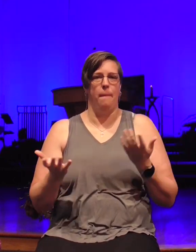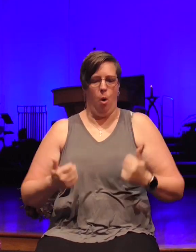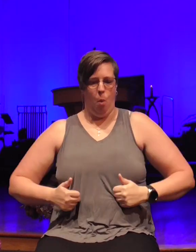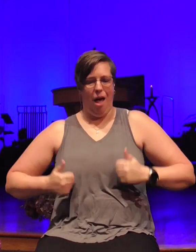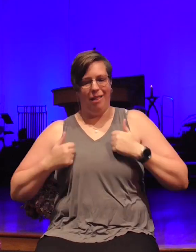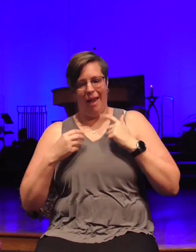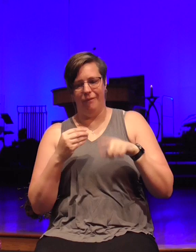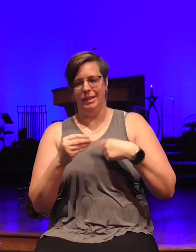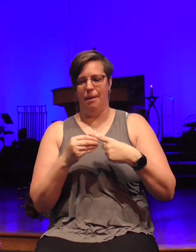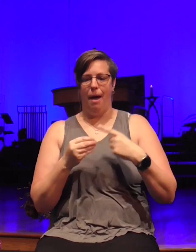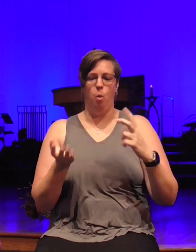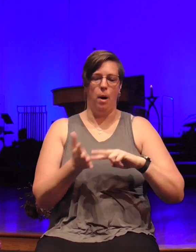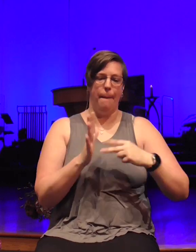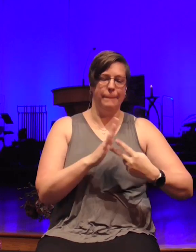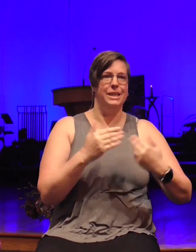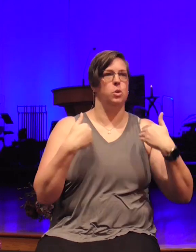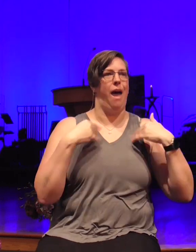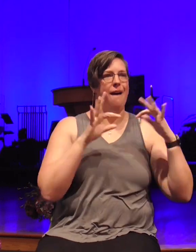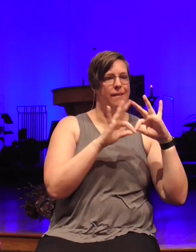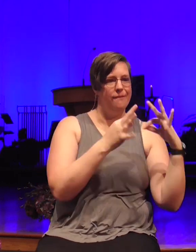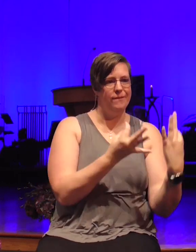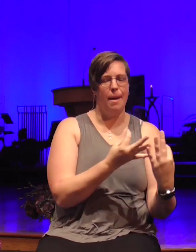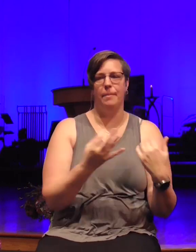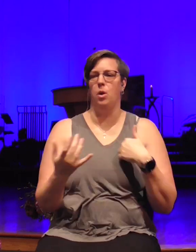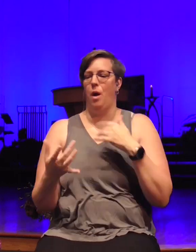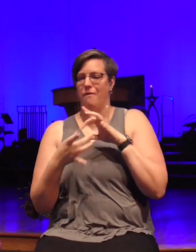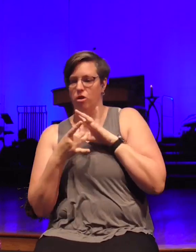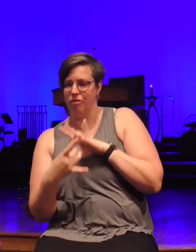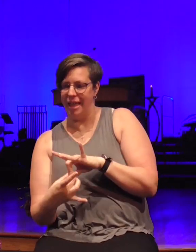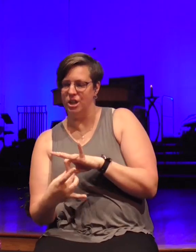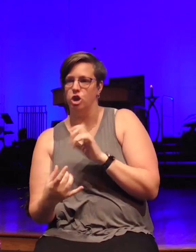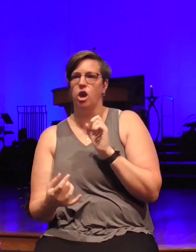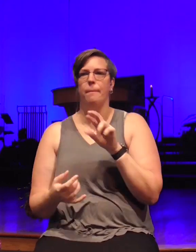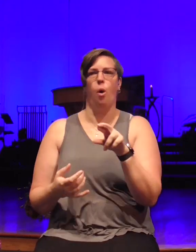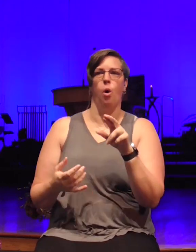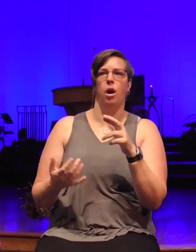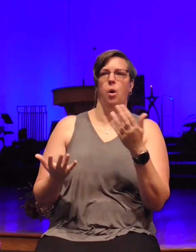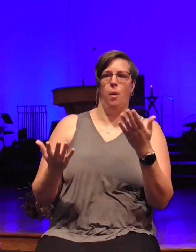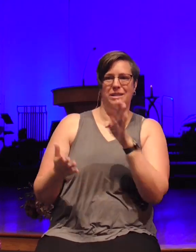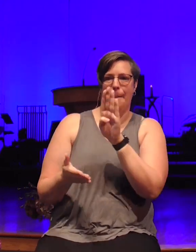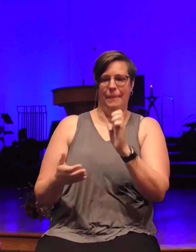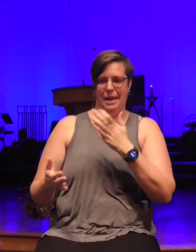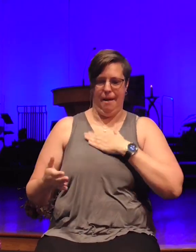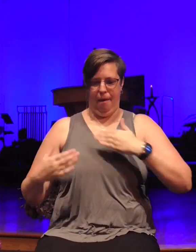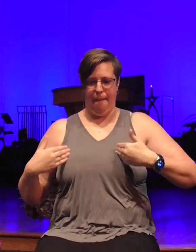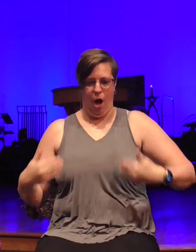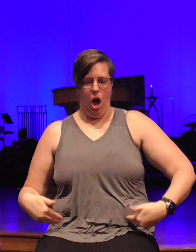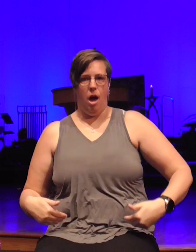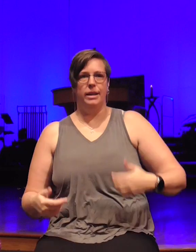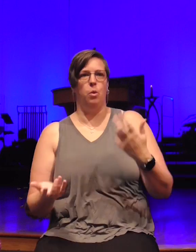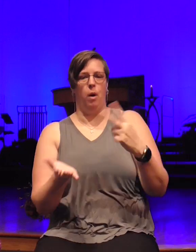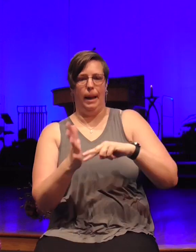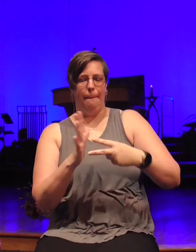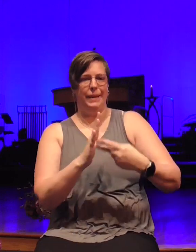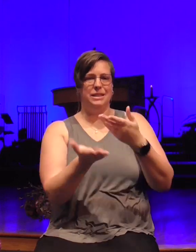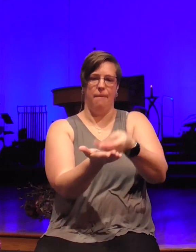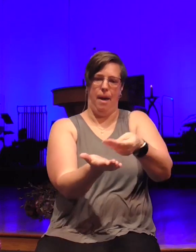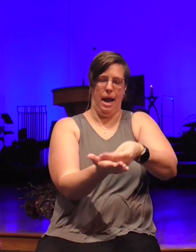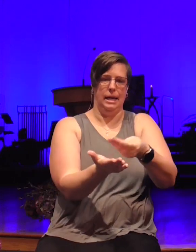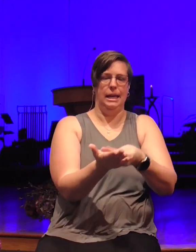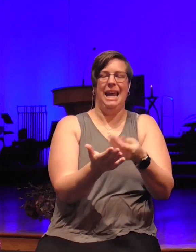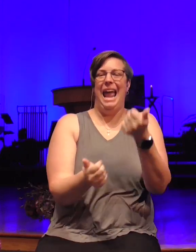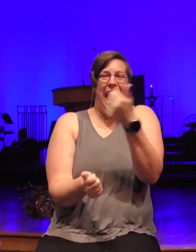about, or what it means to have a family, or what it means to have a relationship, or what it means to be in our body, or what it means about money, or any area of